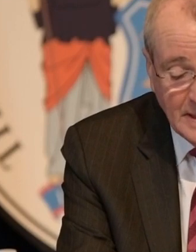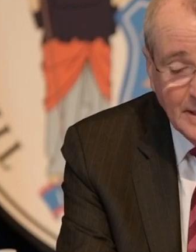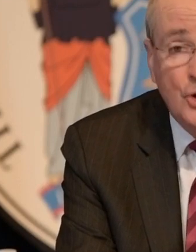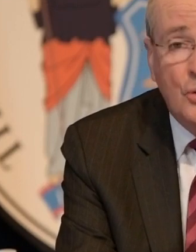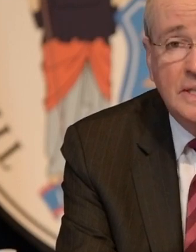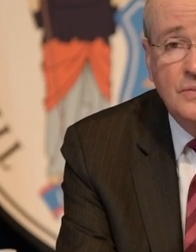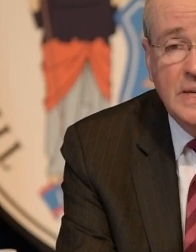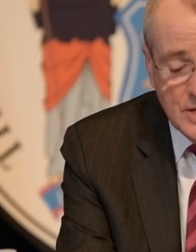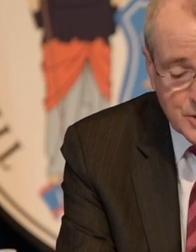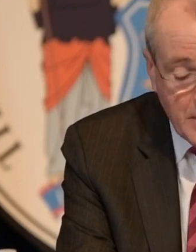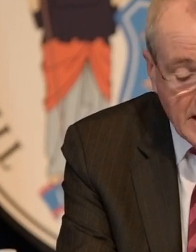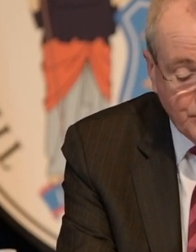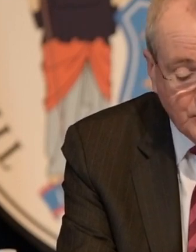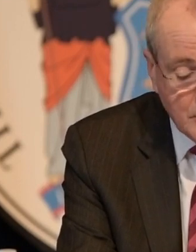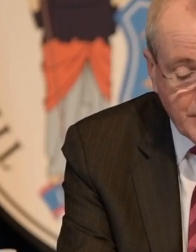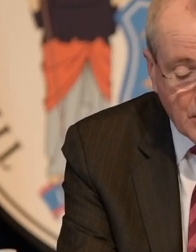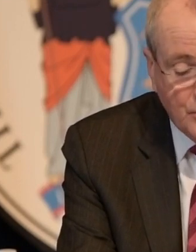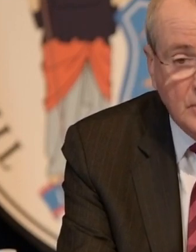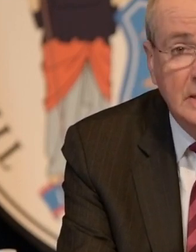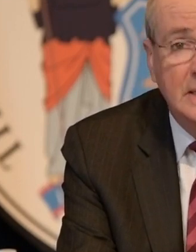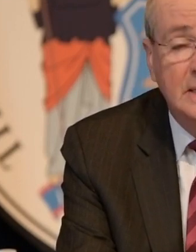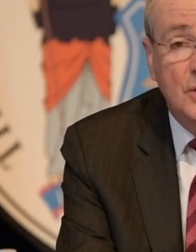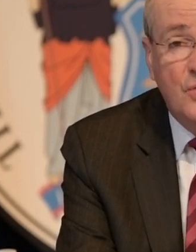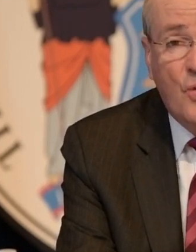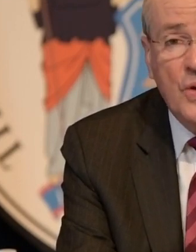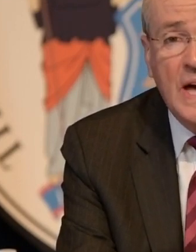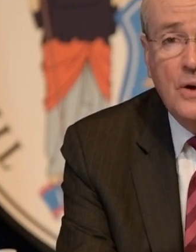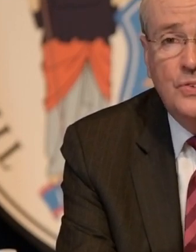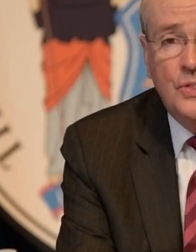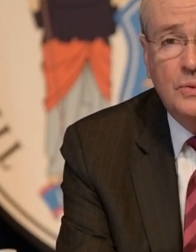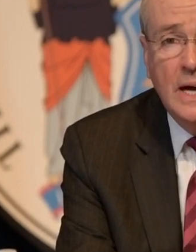but your inconvenience pales in comparison to the